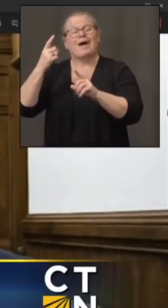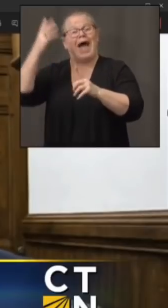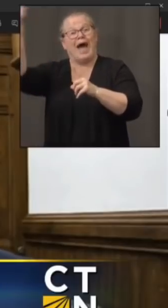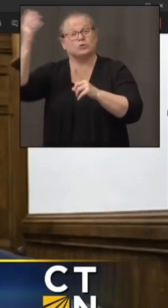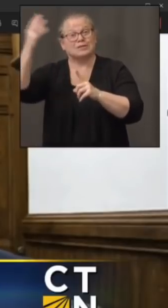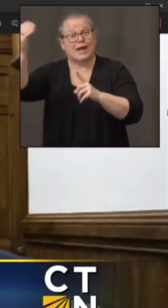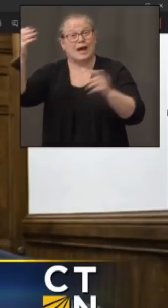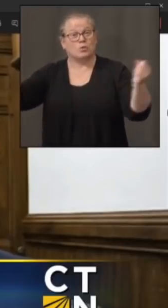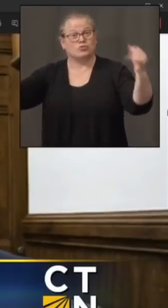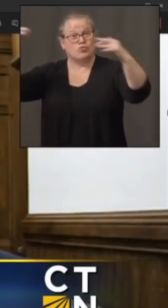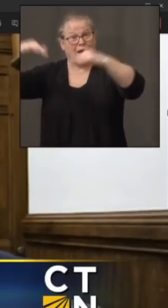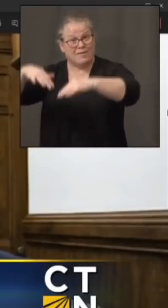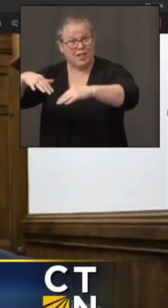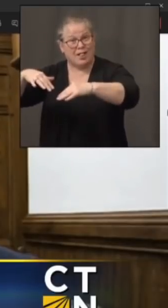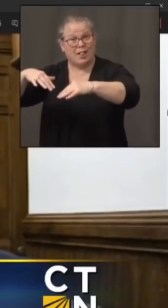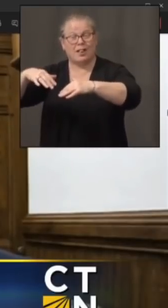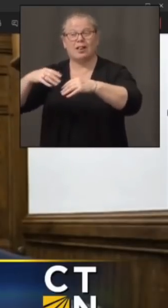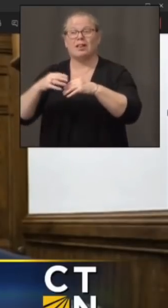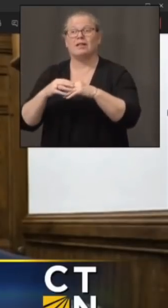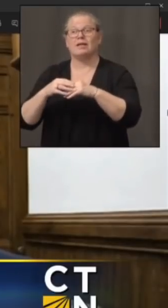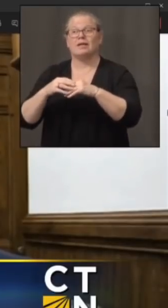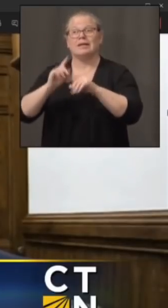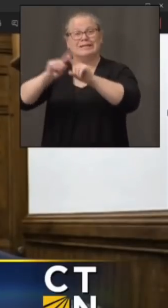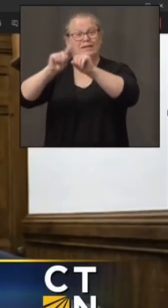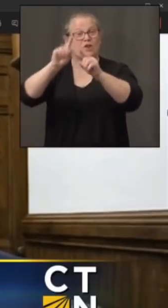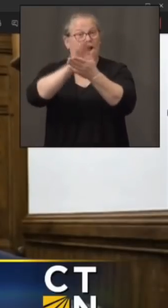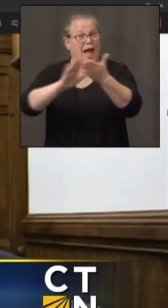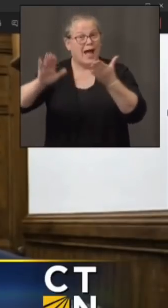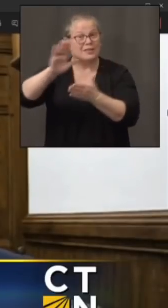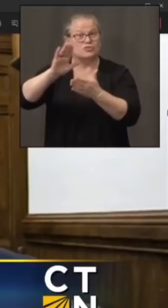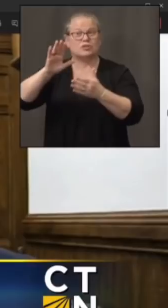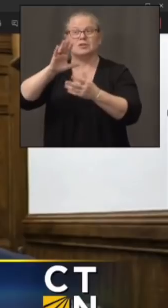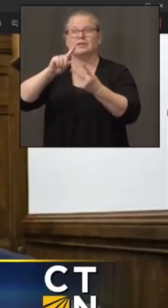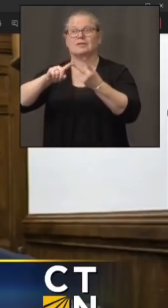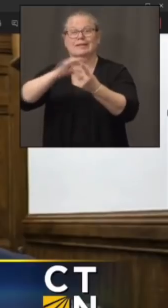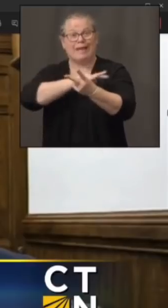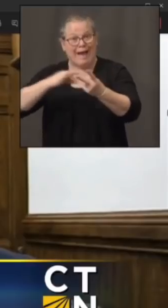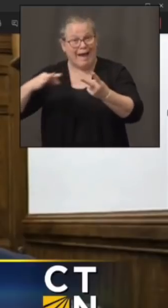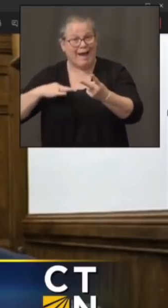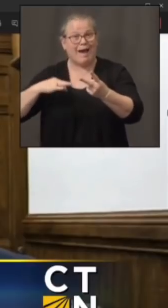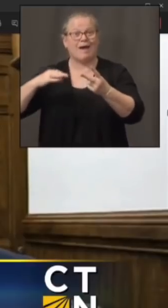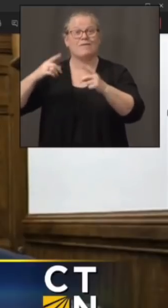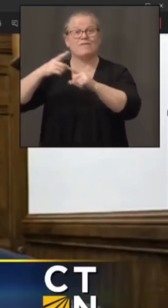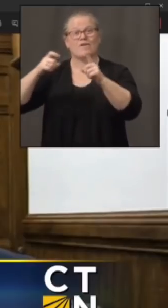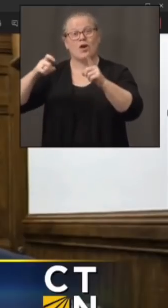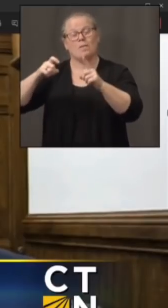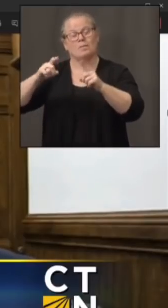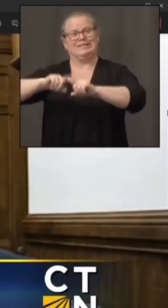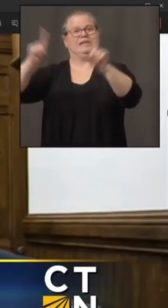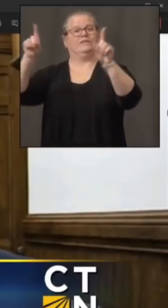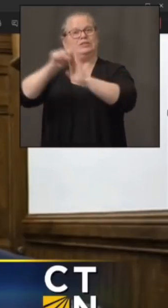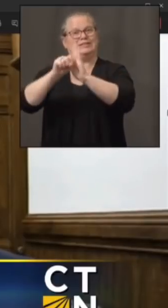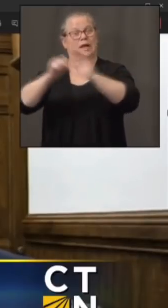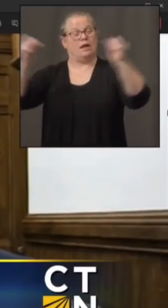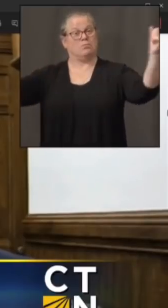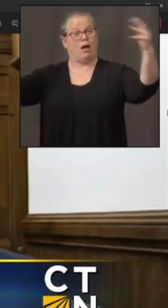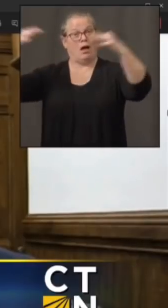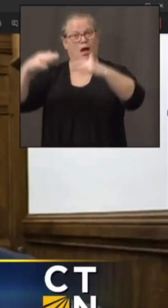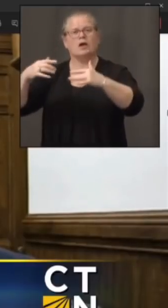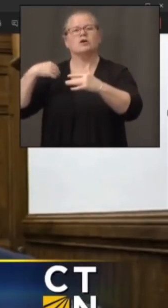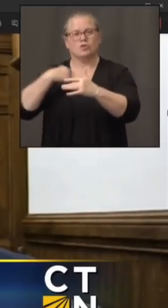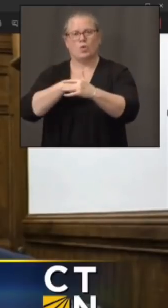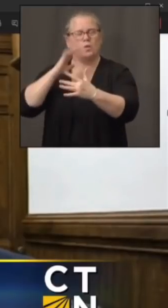from individuals who are from colleges outside the state, as well as personnel, we are going to be staying in close contact with Mohegan